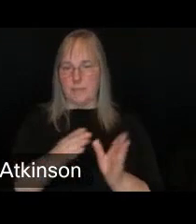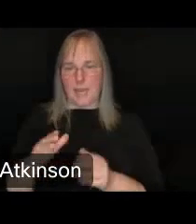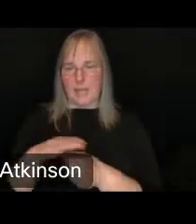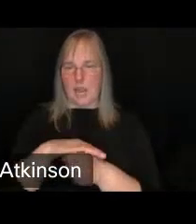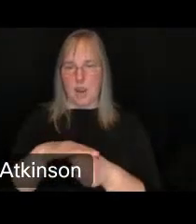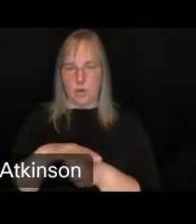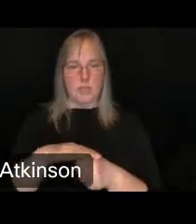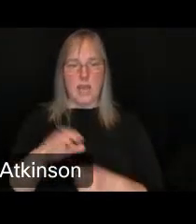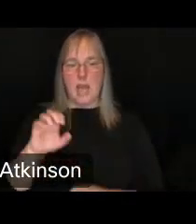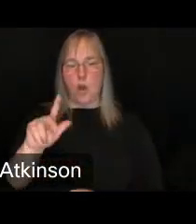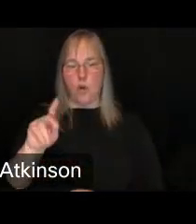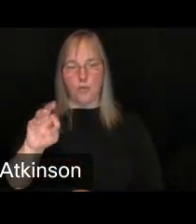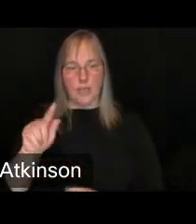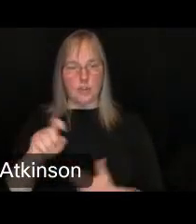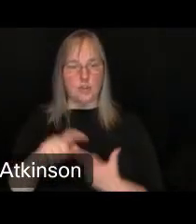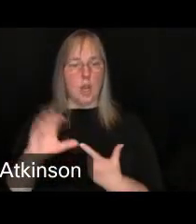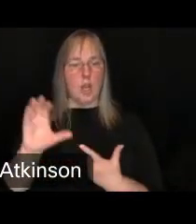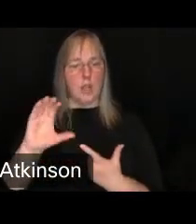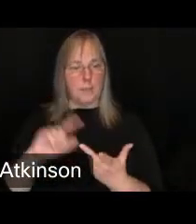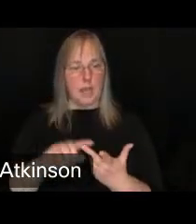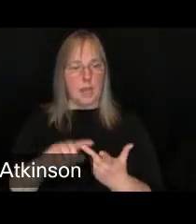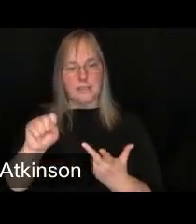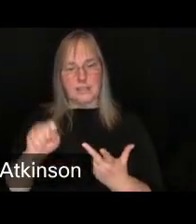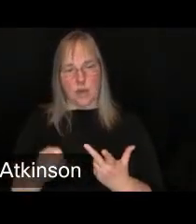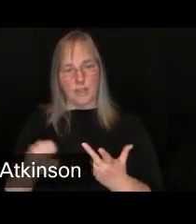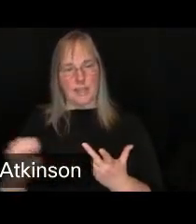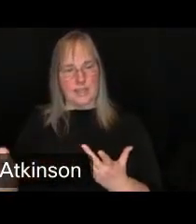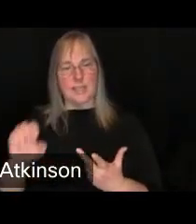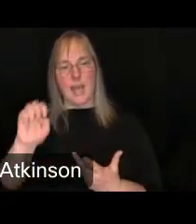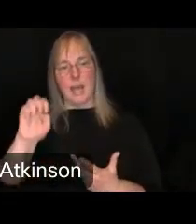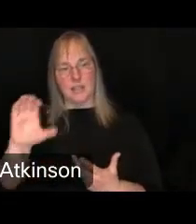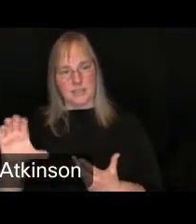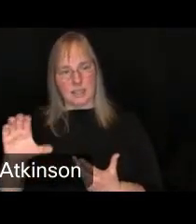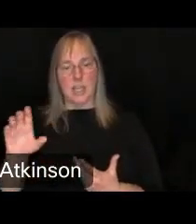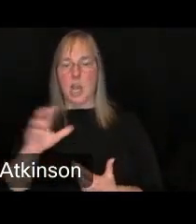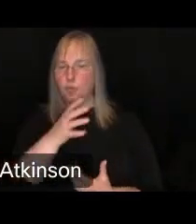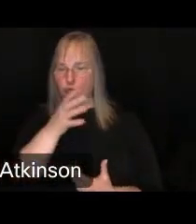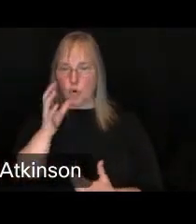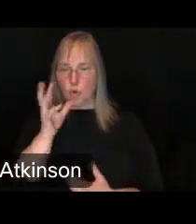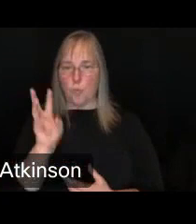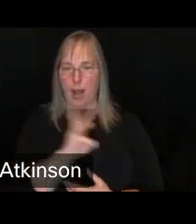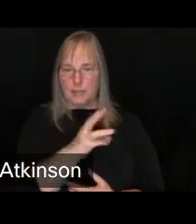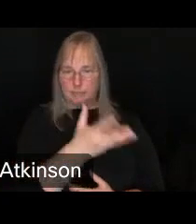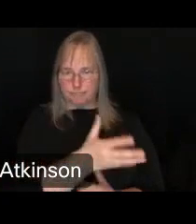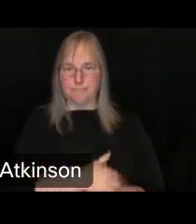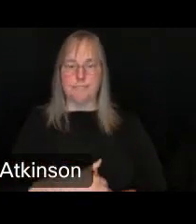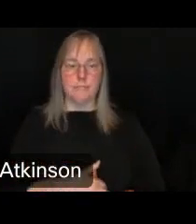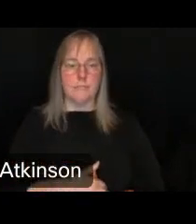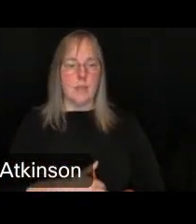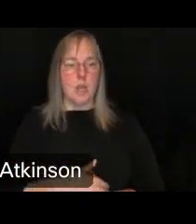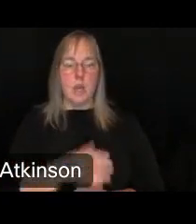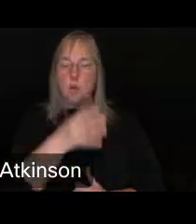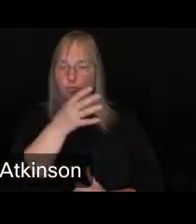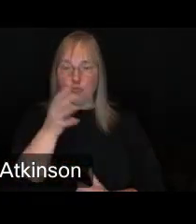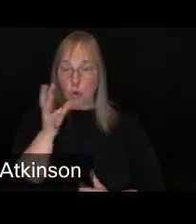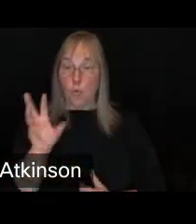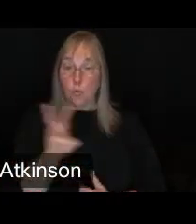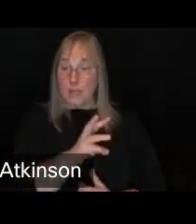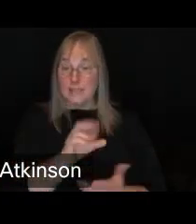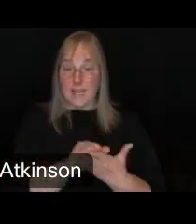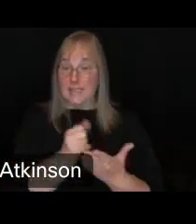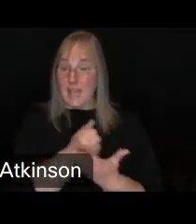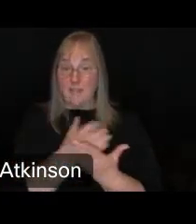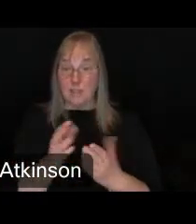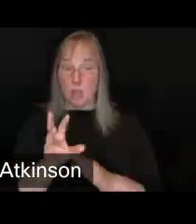Columbia, Southeast, Ellicott City, and the Rural West there. Again, just the Rural West is just everything west of the